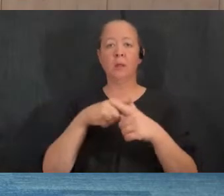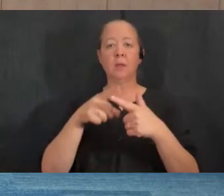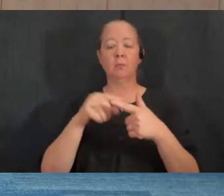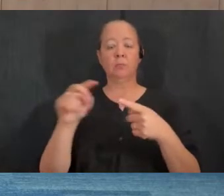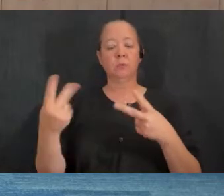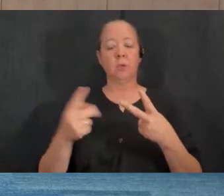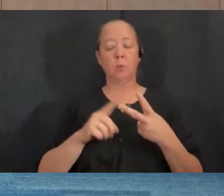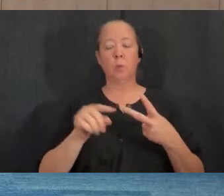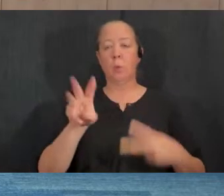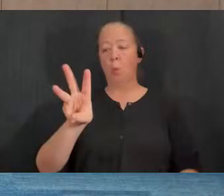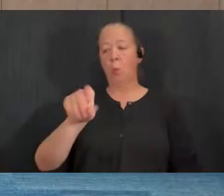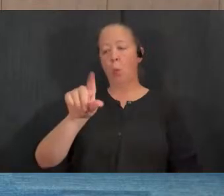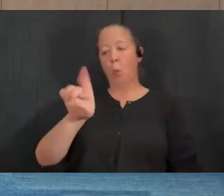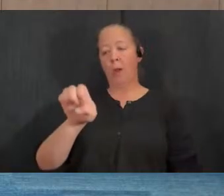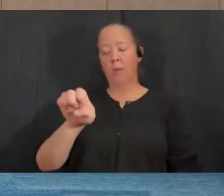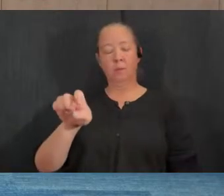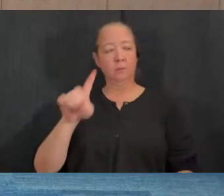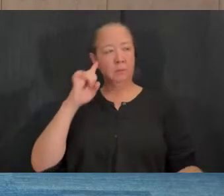Okay.